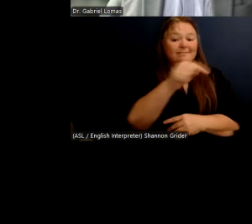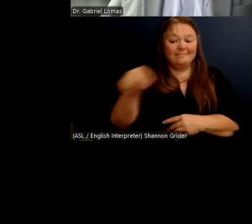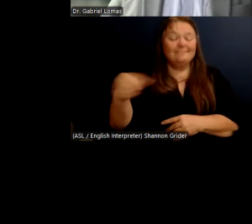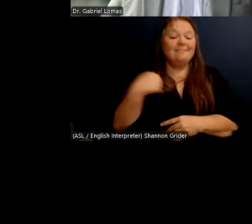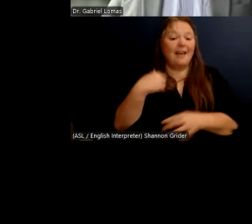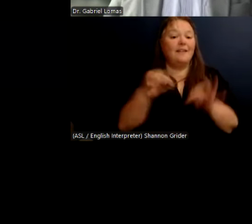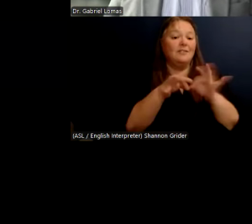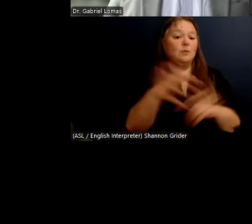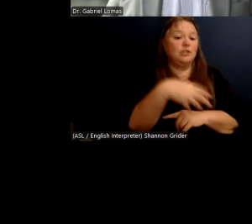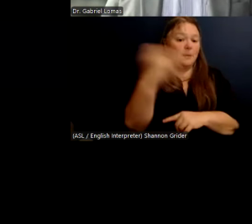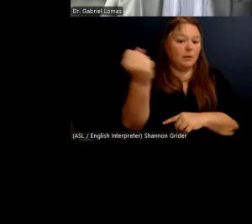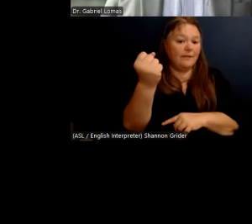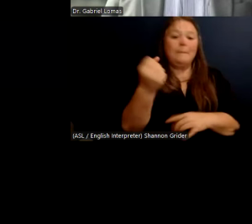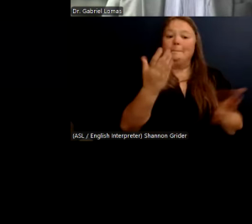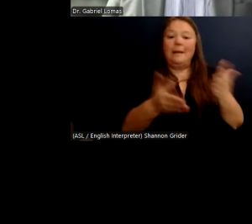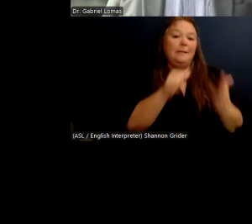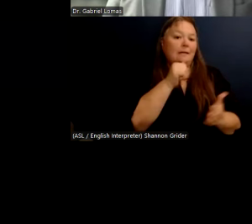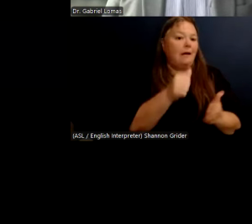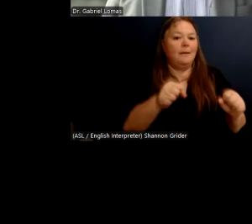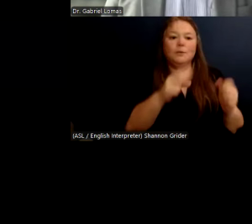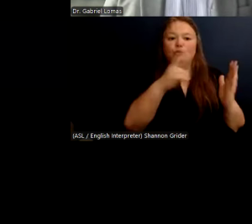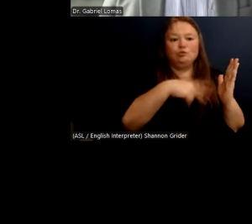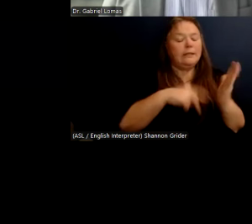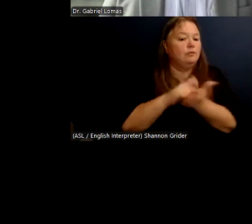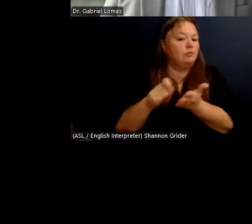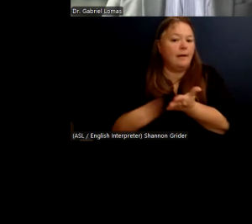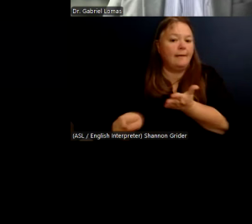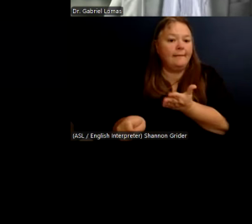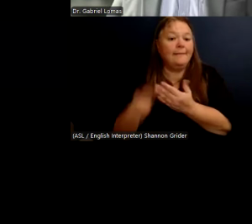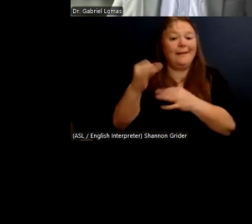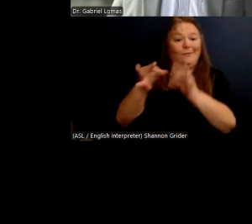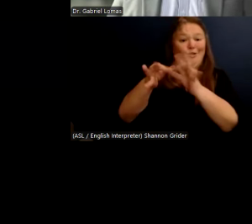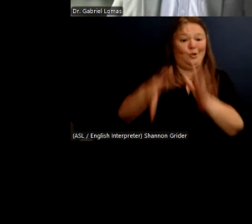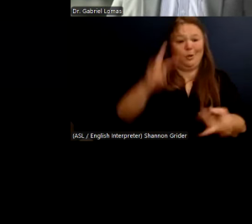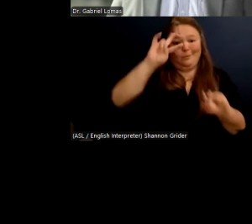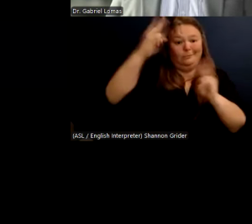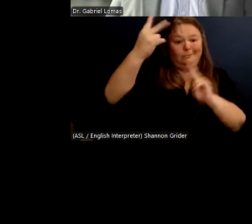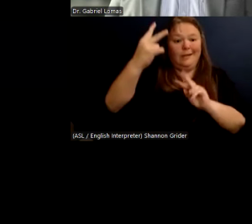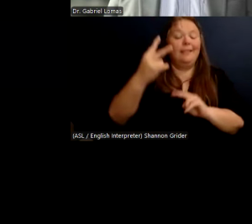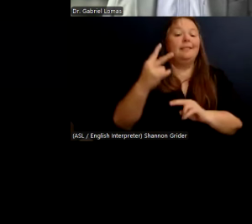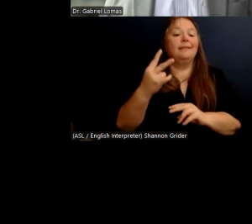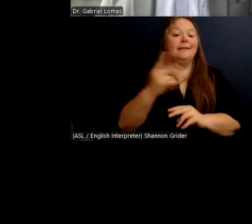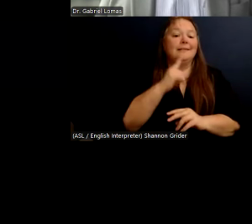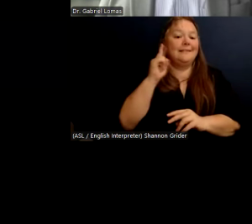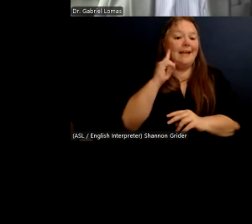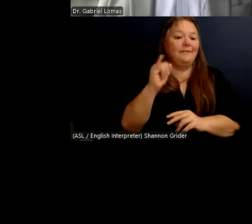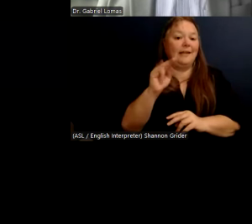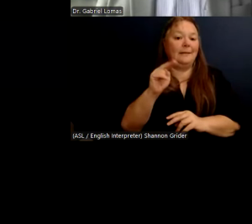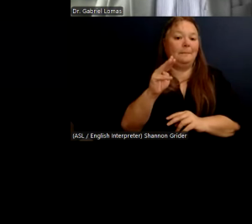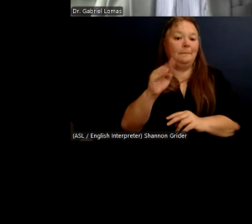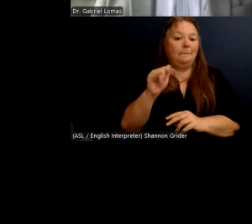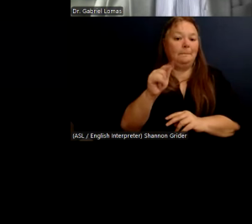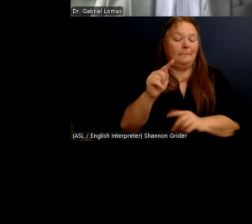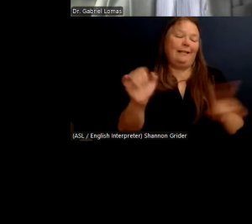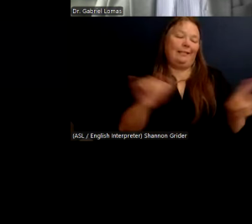language deprivation and may be illiterate. So if the interpreter misunderstands, such as the example he gave, it could mean